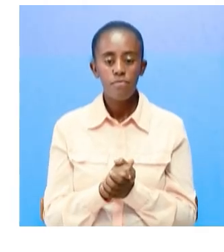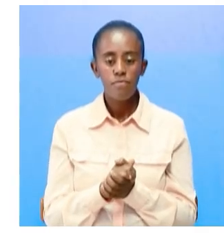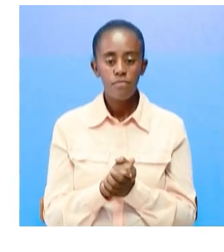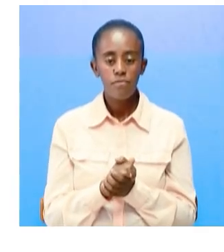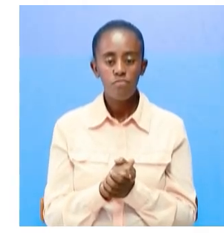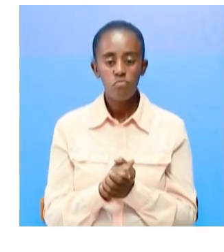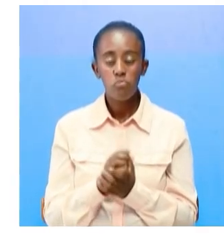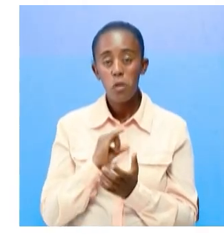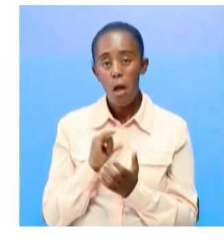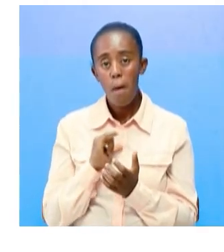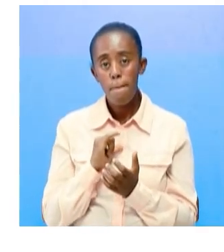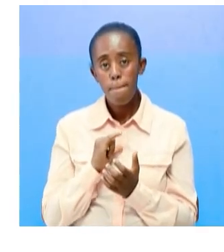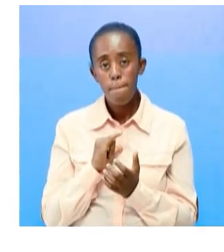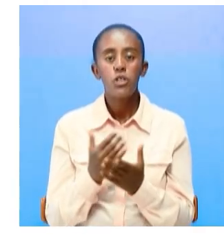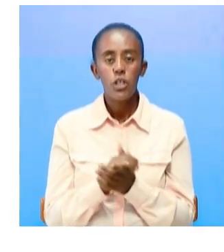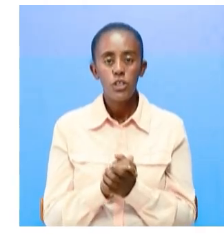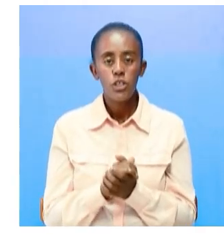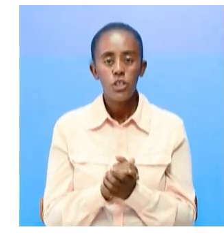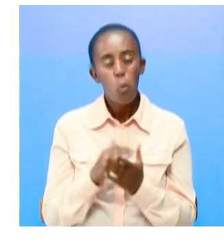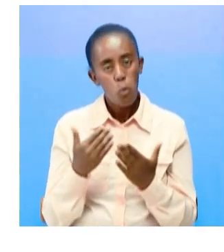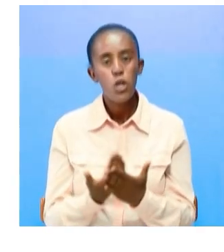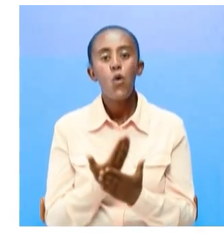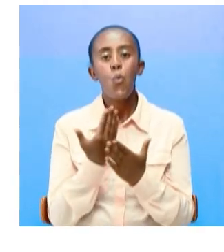I'm new or I'm strange.